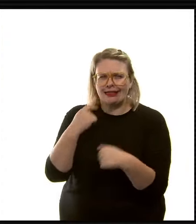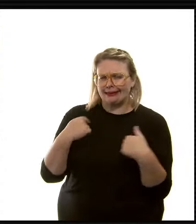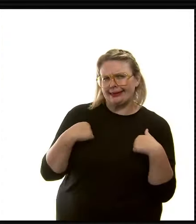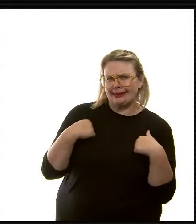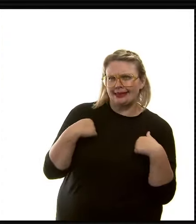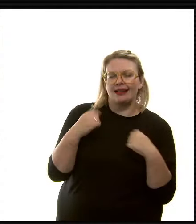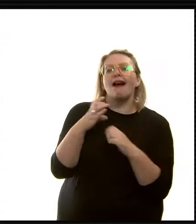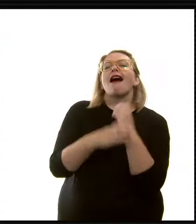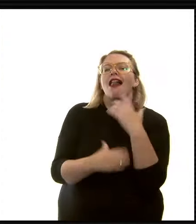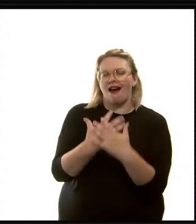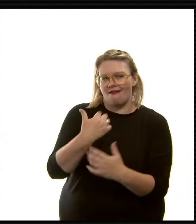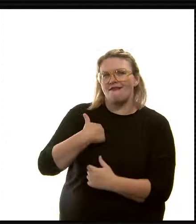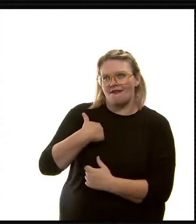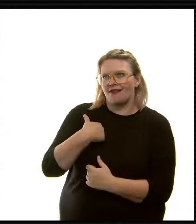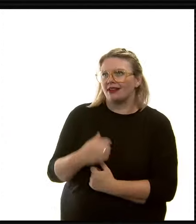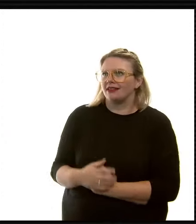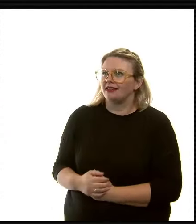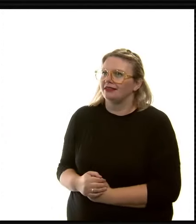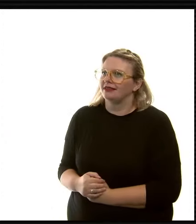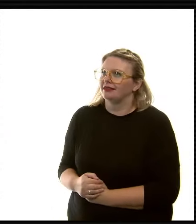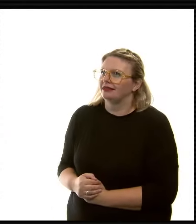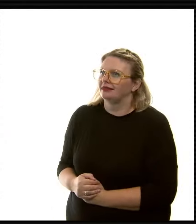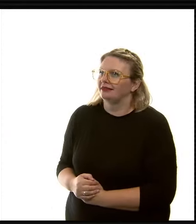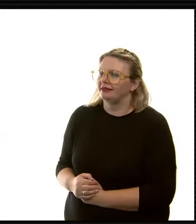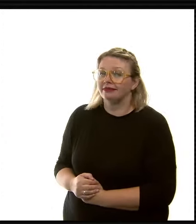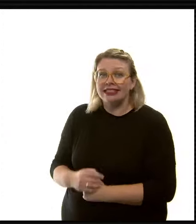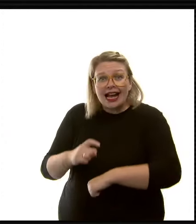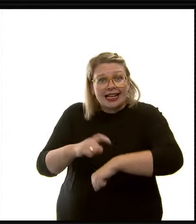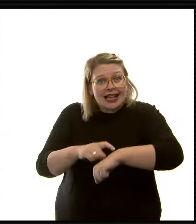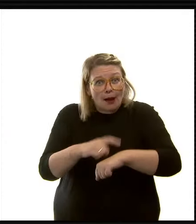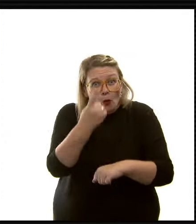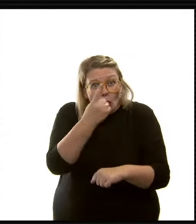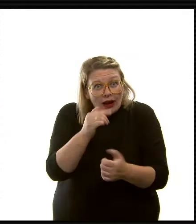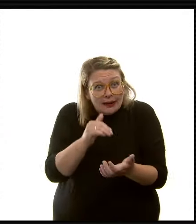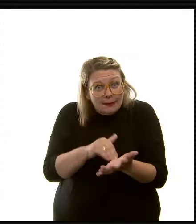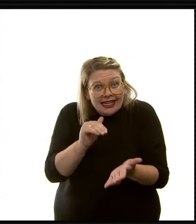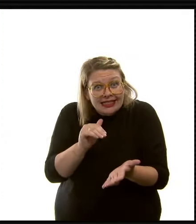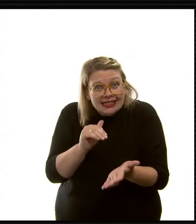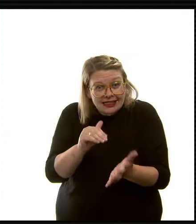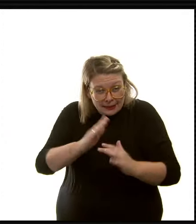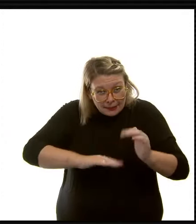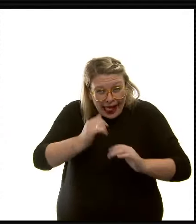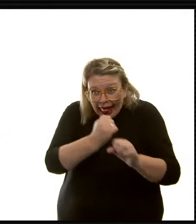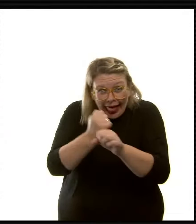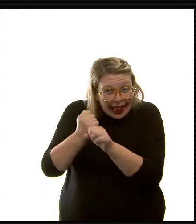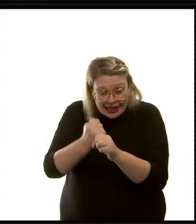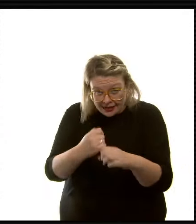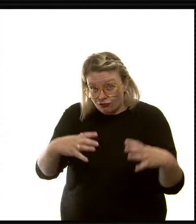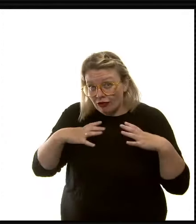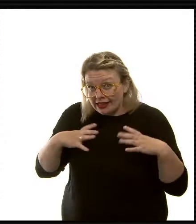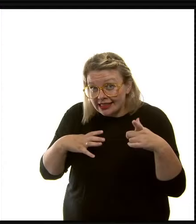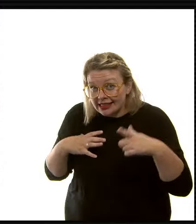gloves. Okay, for this challenge we've got only 60 seconds to build. Are you ready?